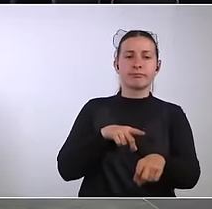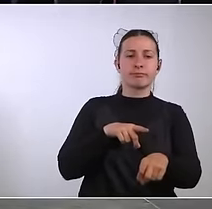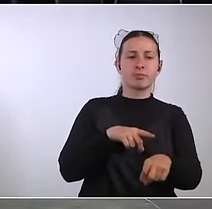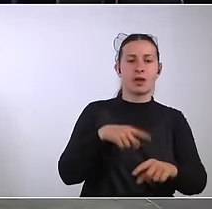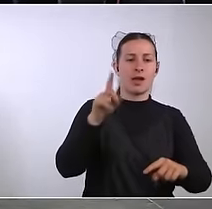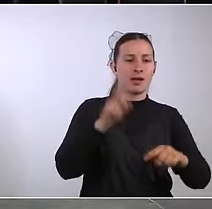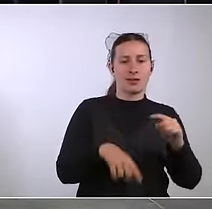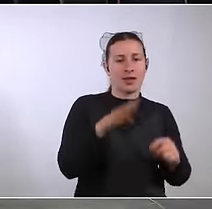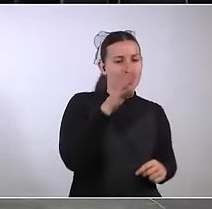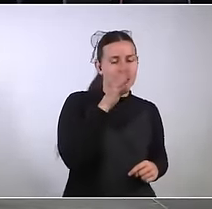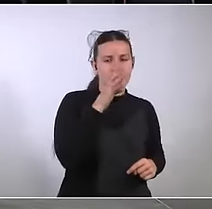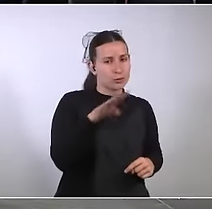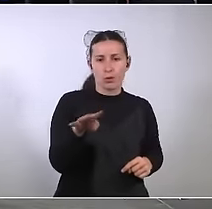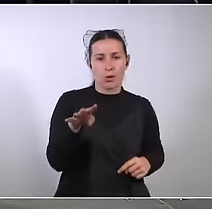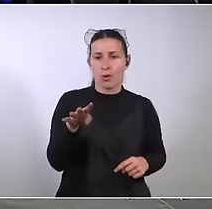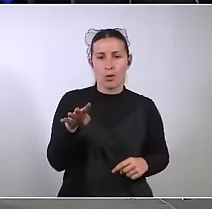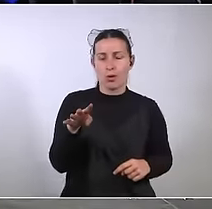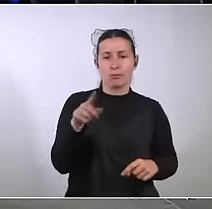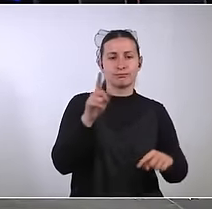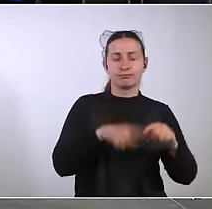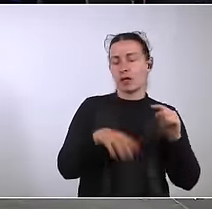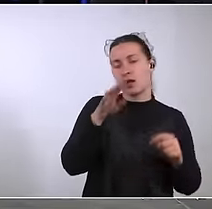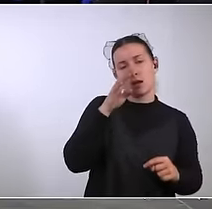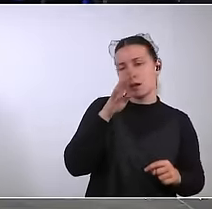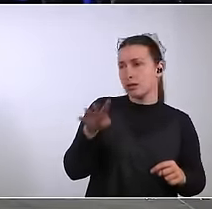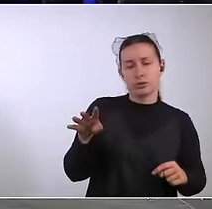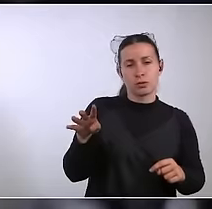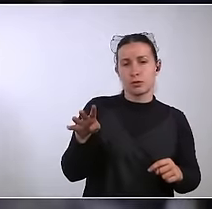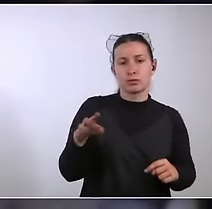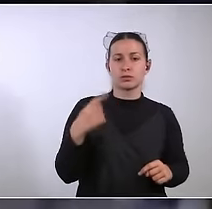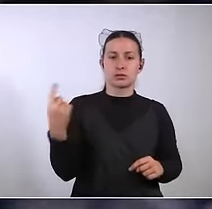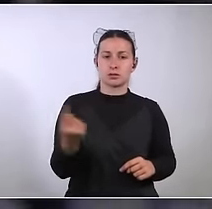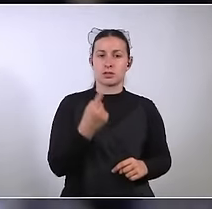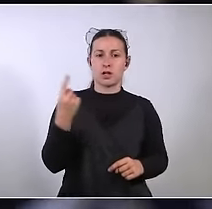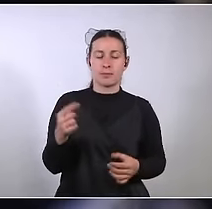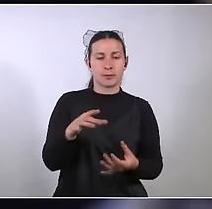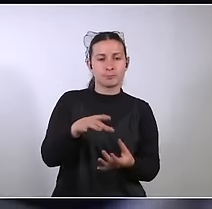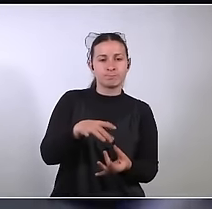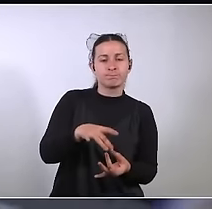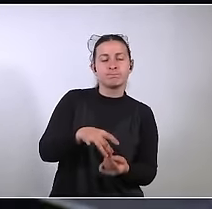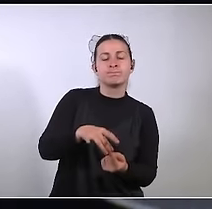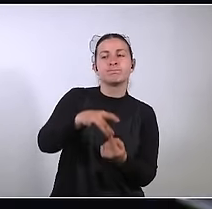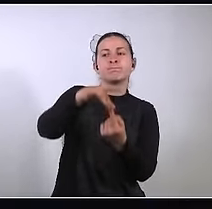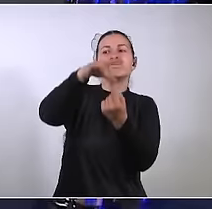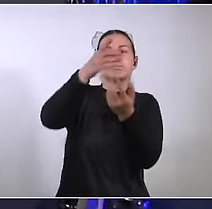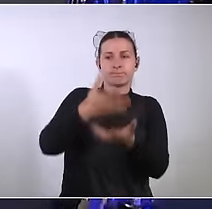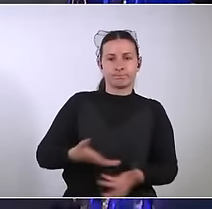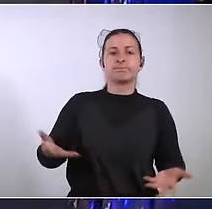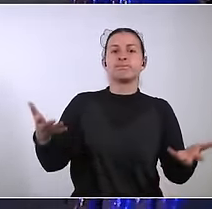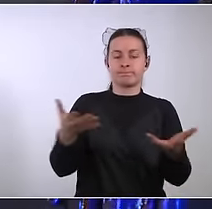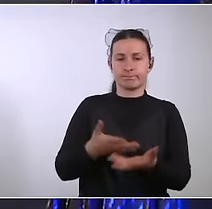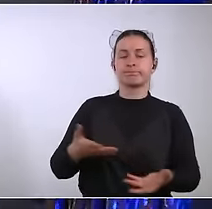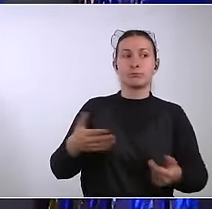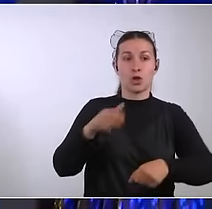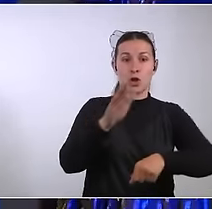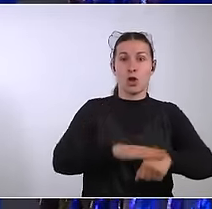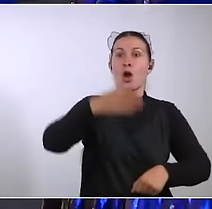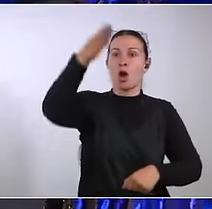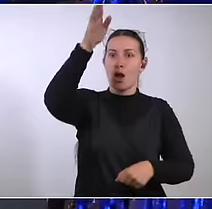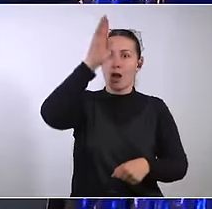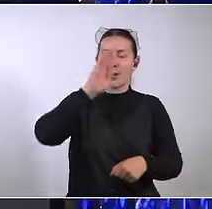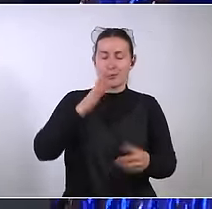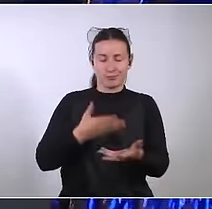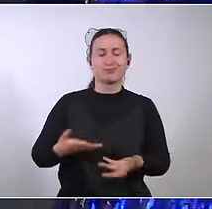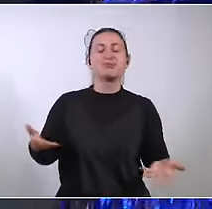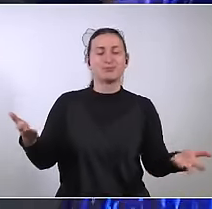be another moment. There cannot be mere emotion, but there is something supernatural in this building. There's a call of God that's being issued right